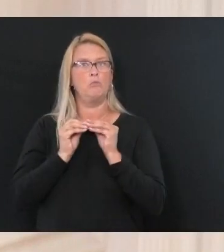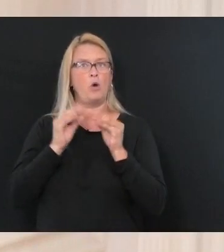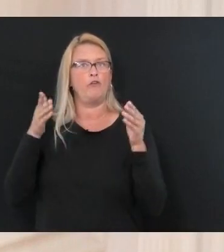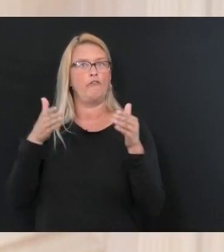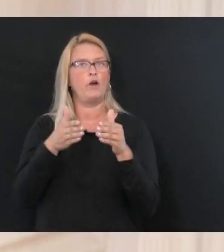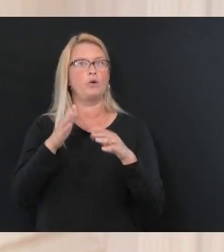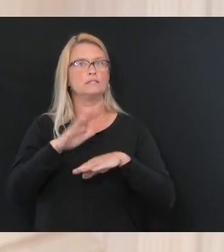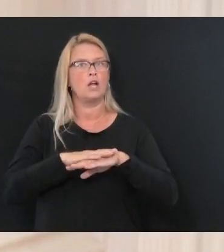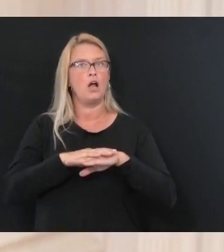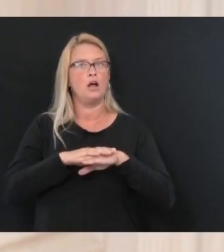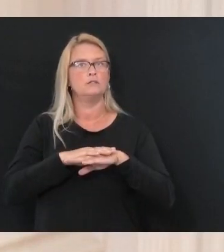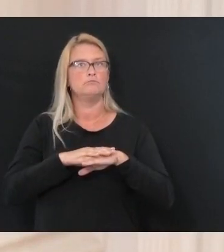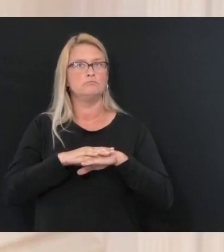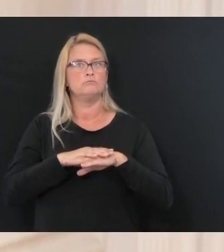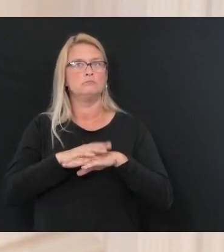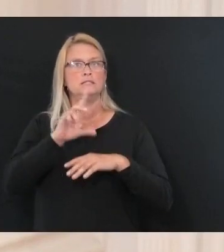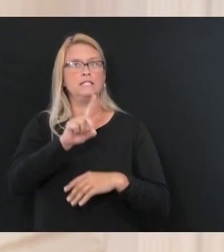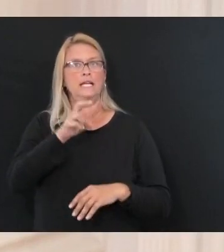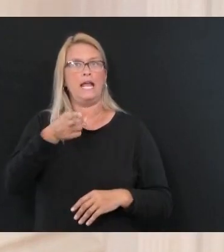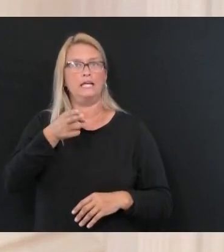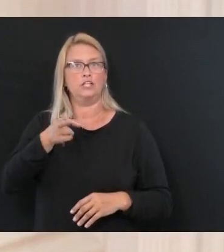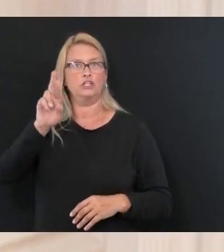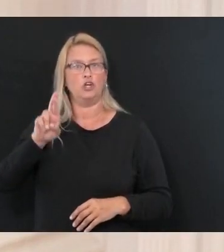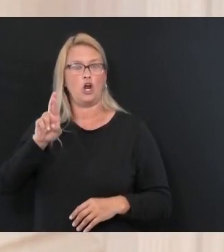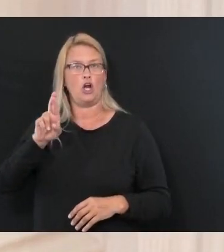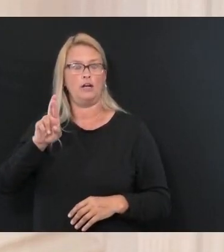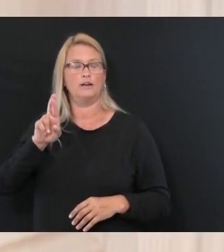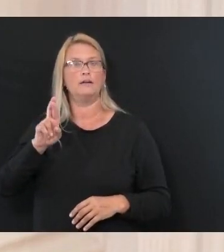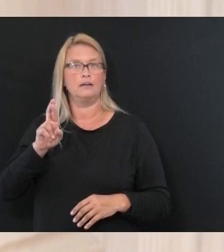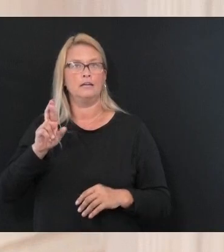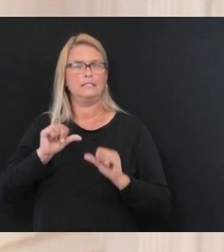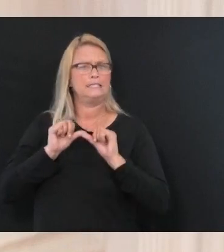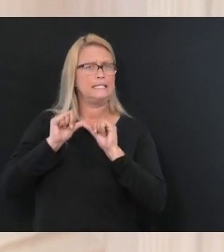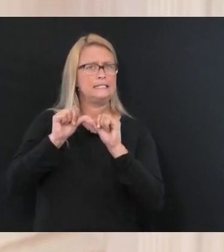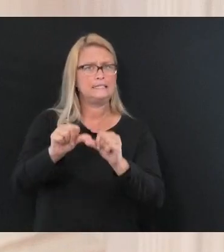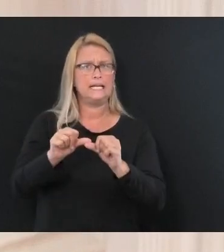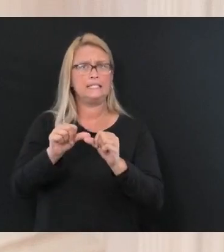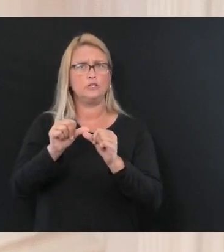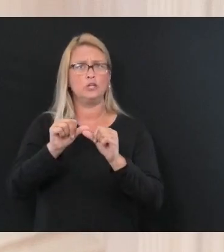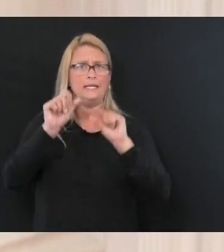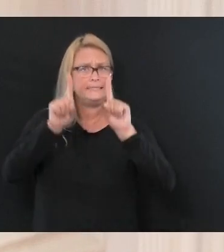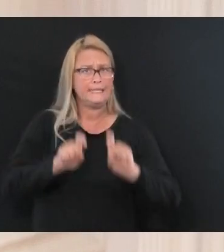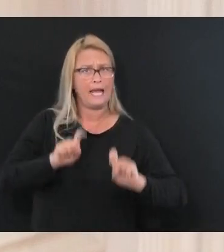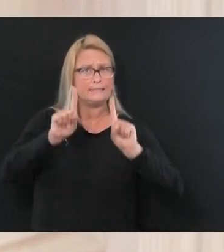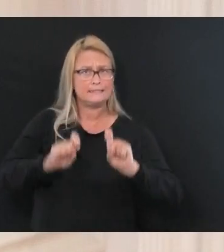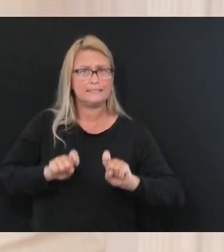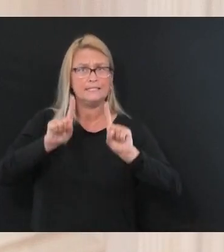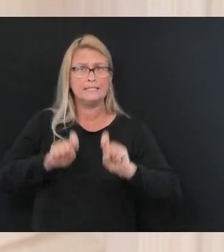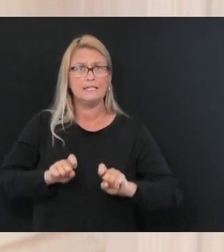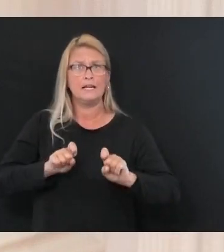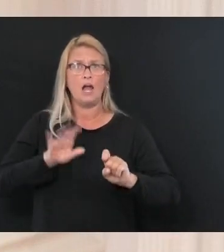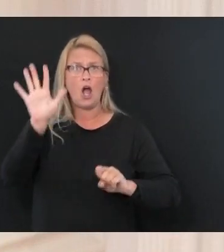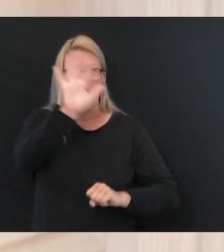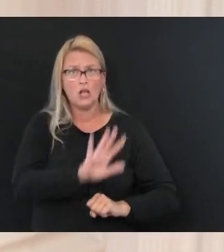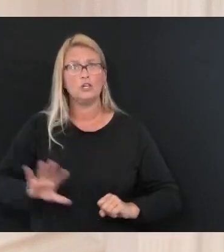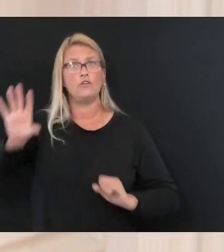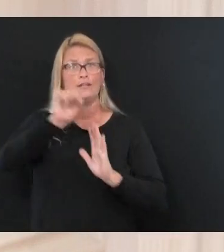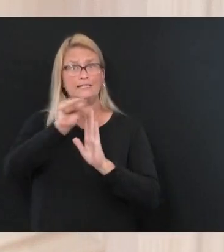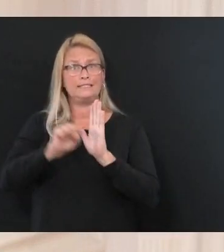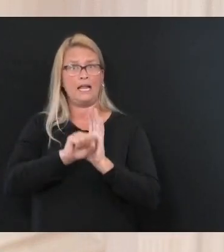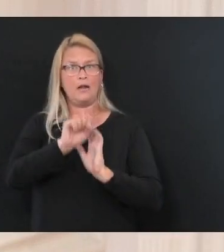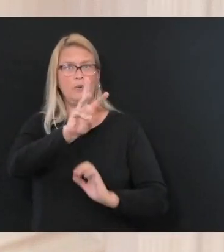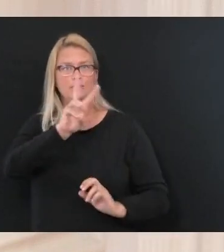on efforts with DHHR to continue to aggressively test across the state of West Virginia.